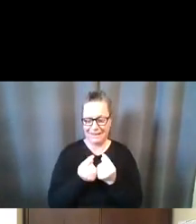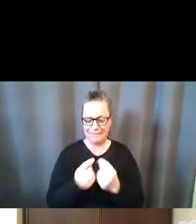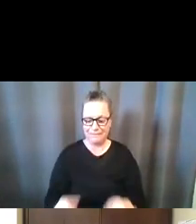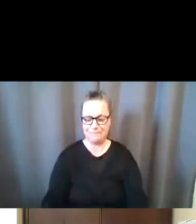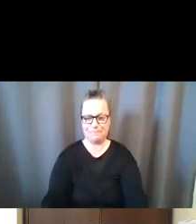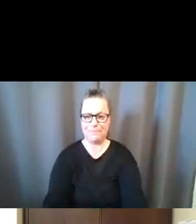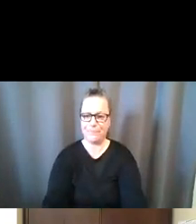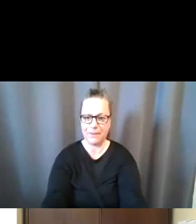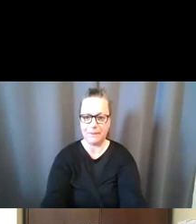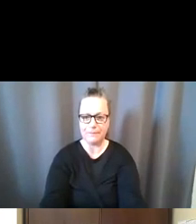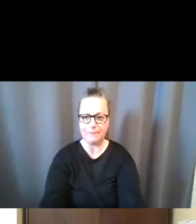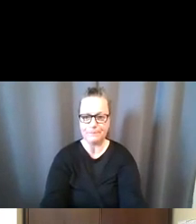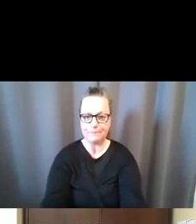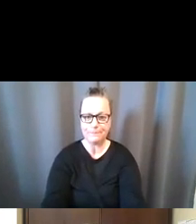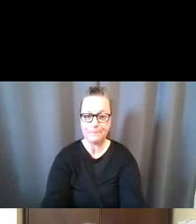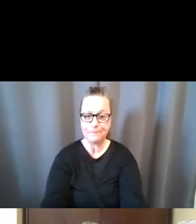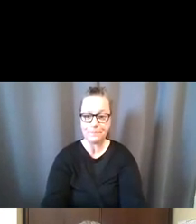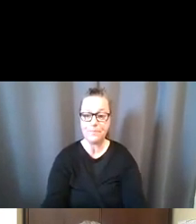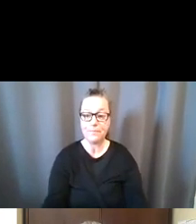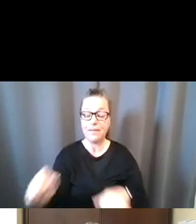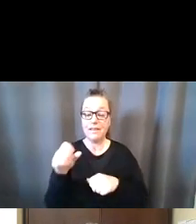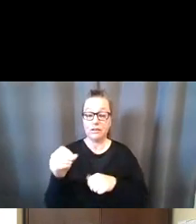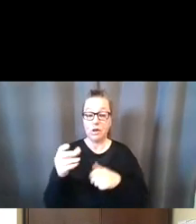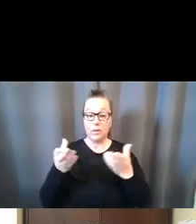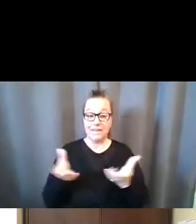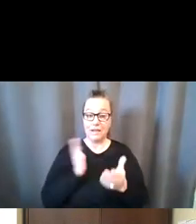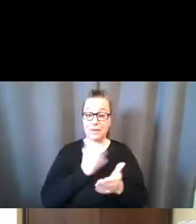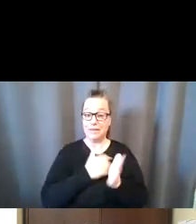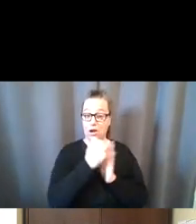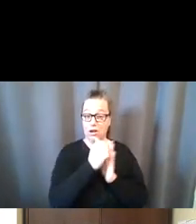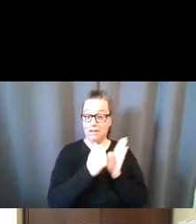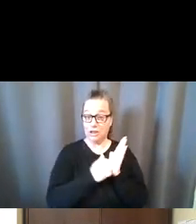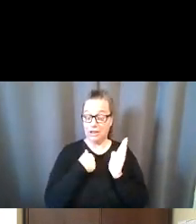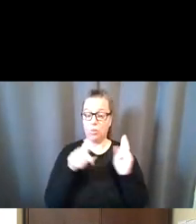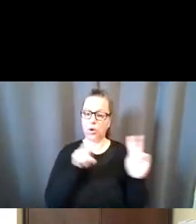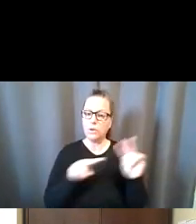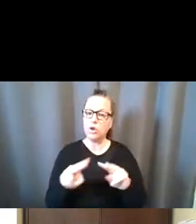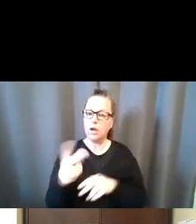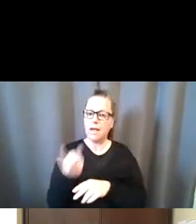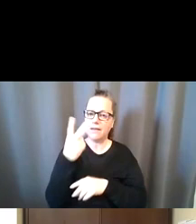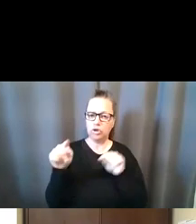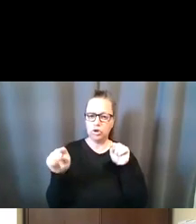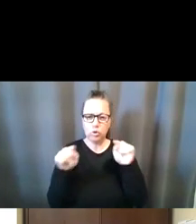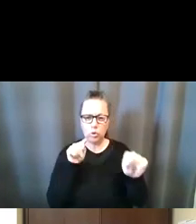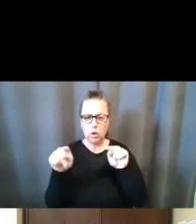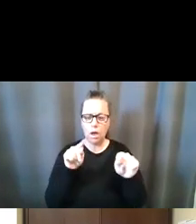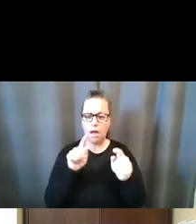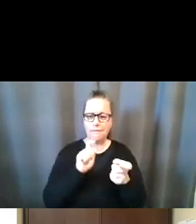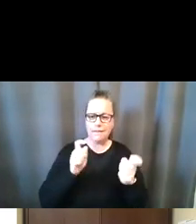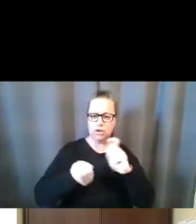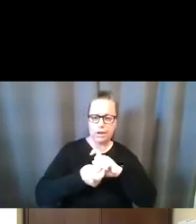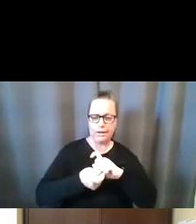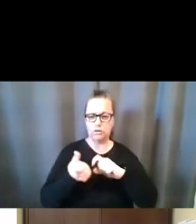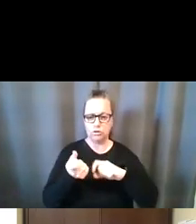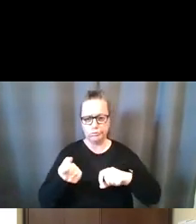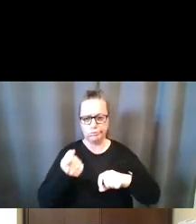possible. So here is our agenda. We're going to look at the 2 sides of the change coin to better